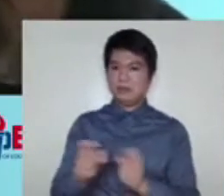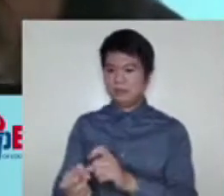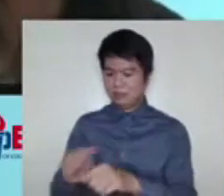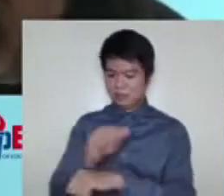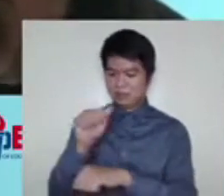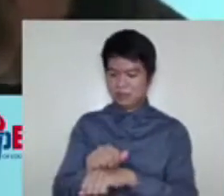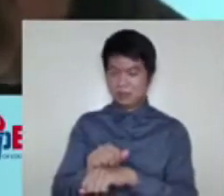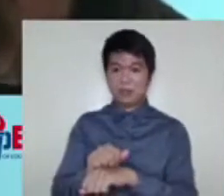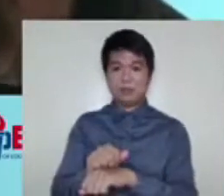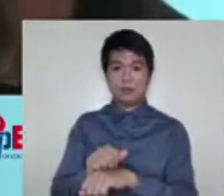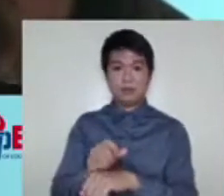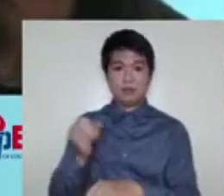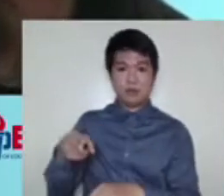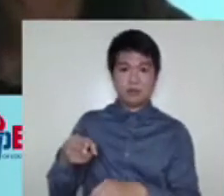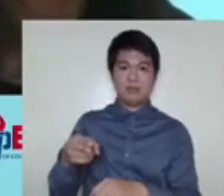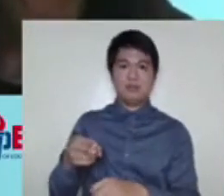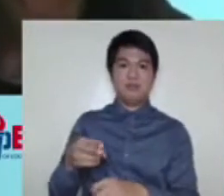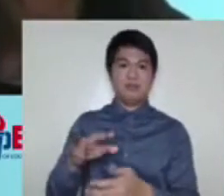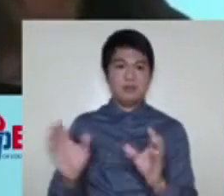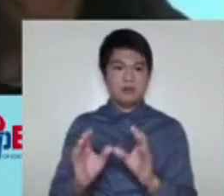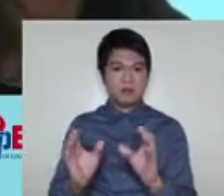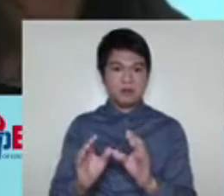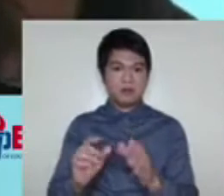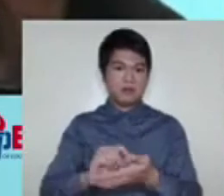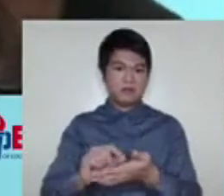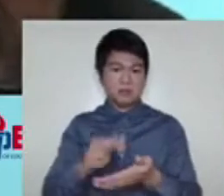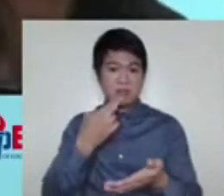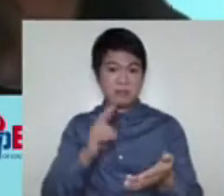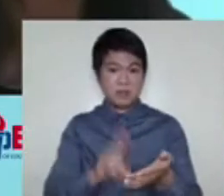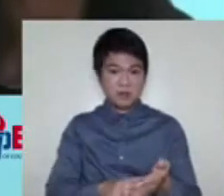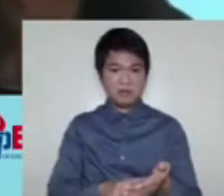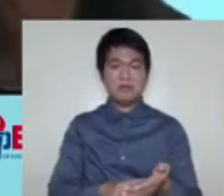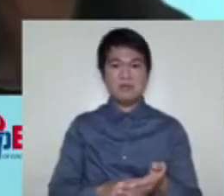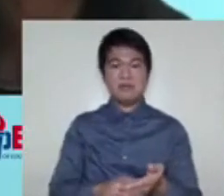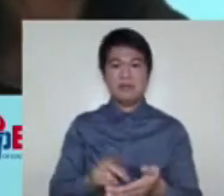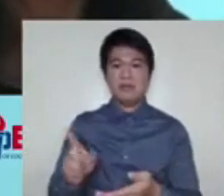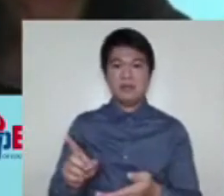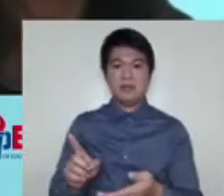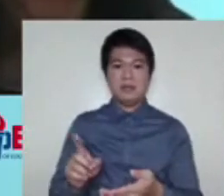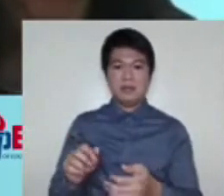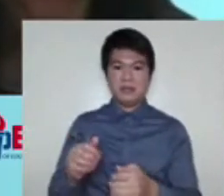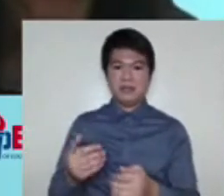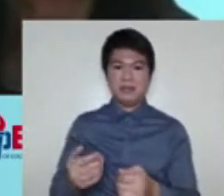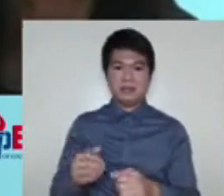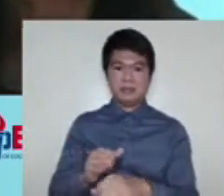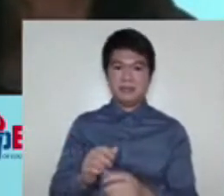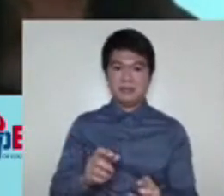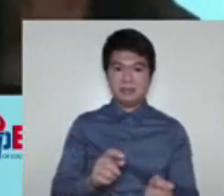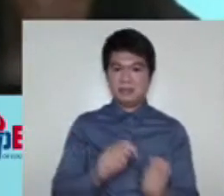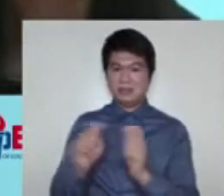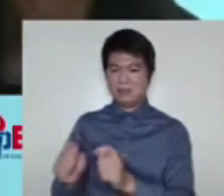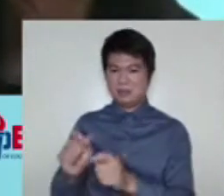or a narrative report. Actually, the submission of your assignment orders, the fact that you are full-time teacher